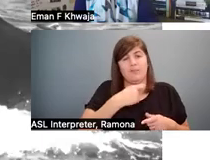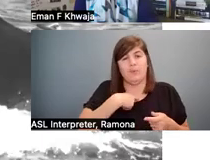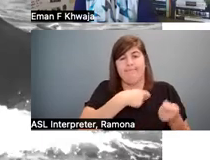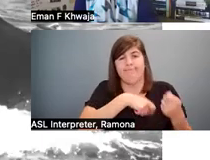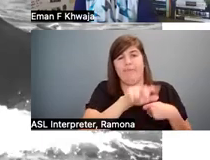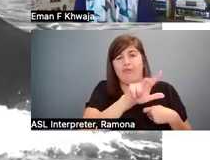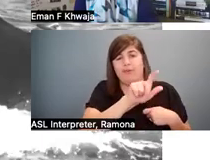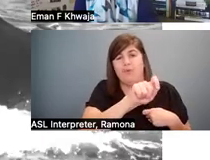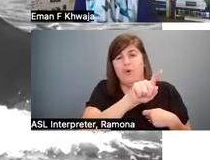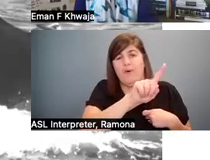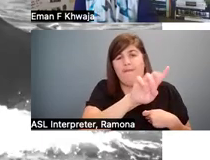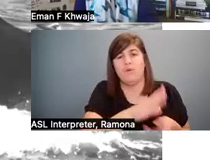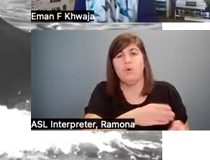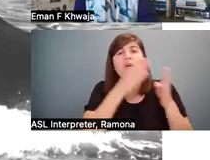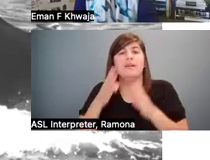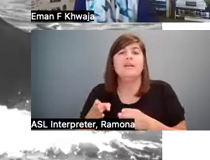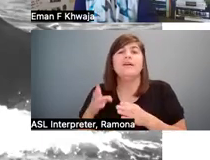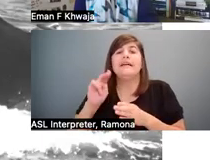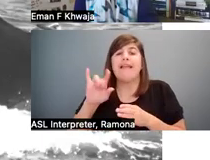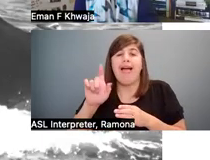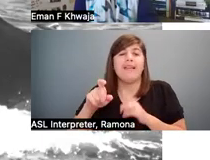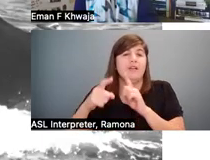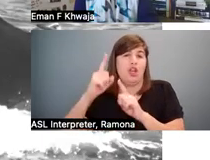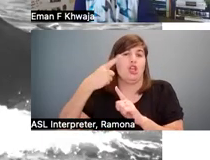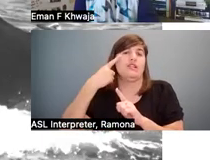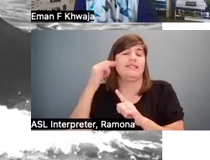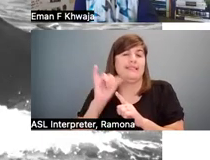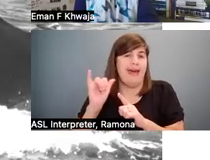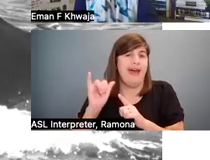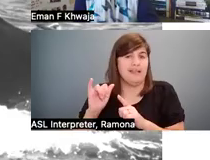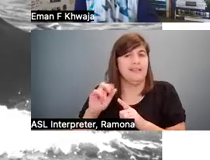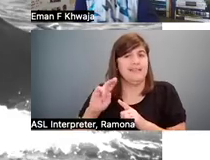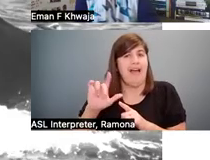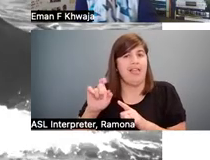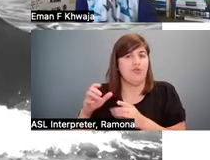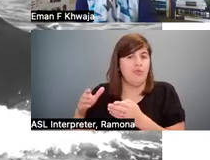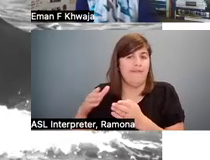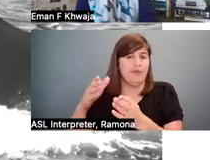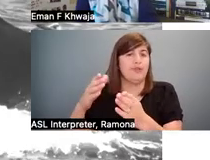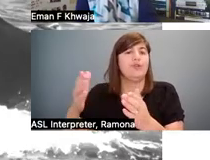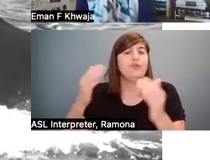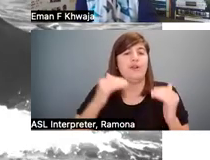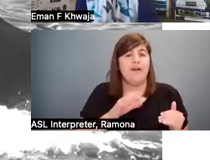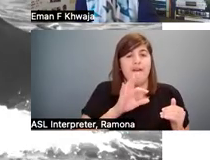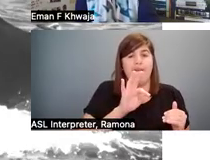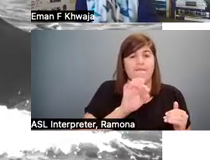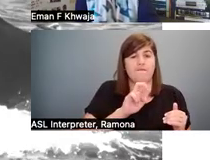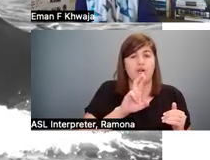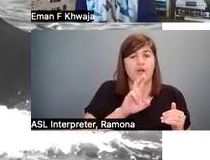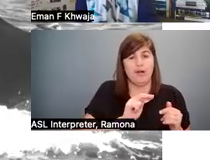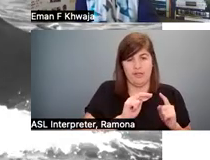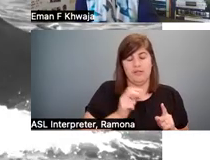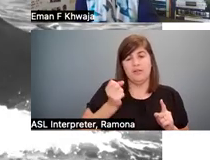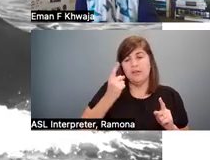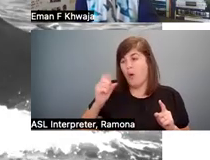marking here that looks like the Nile River. Fern, based on this marking here, that's actually an orca rake mark. So she was attacked by orcas at some point.